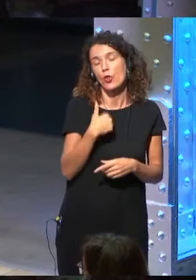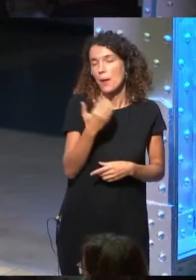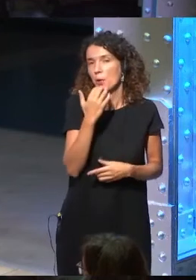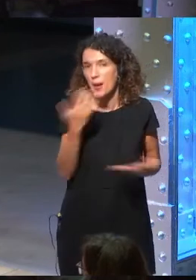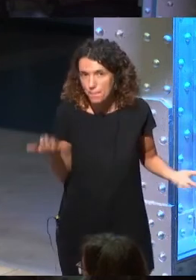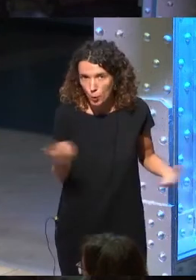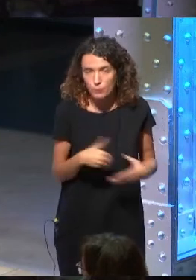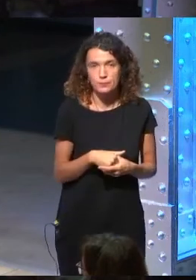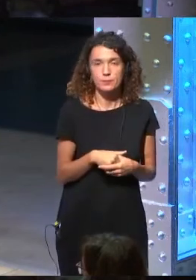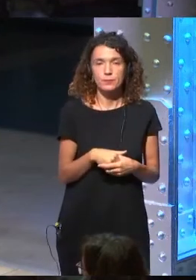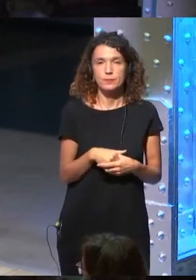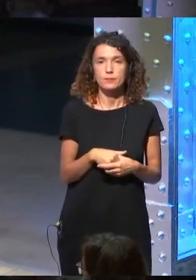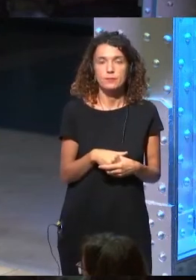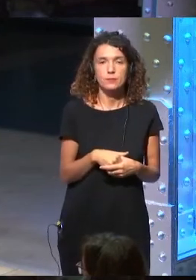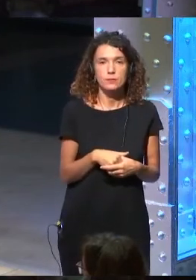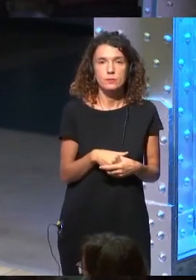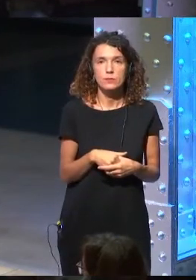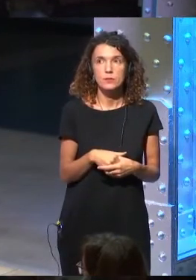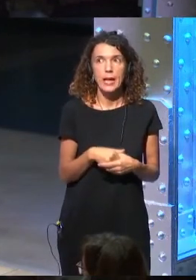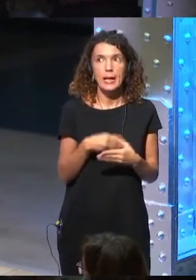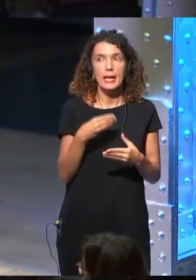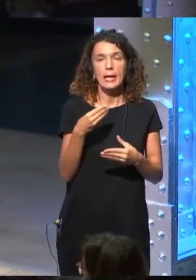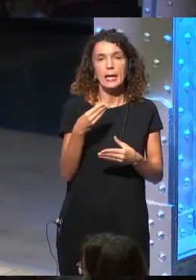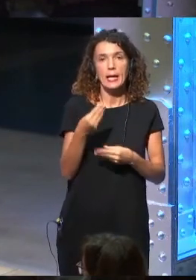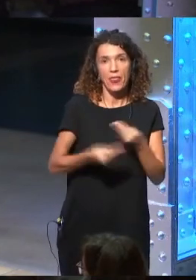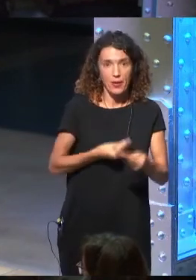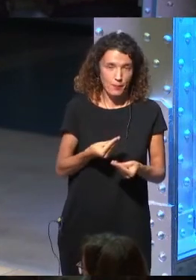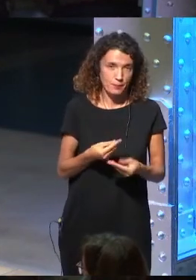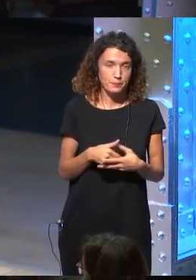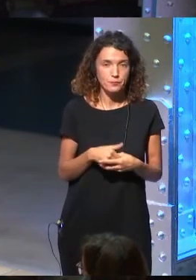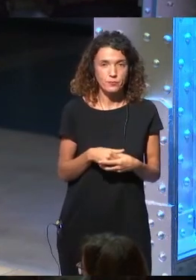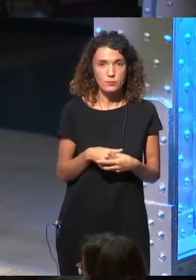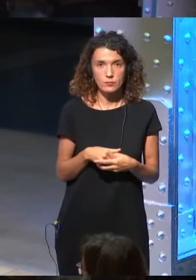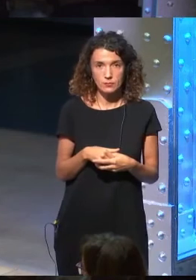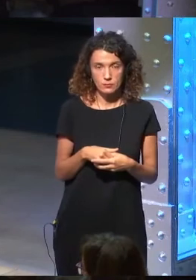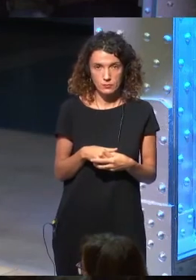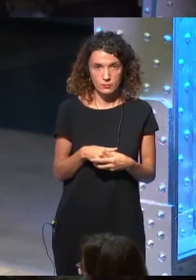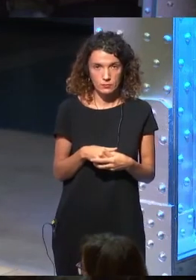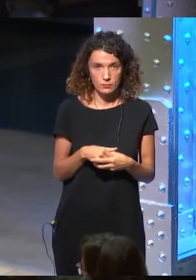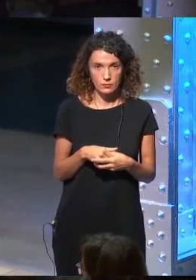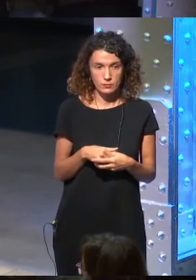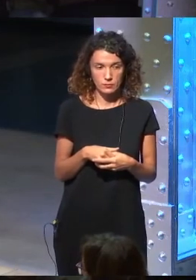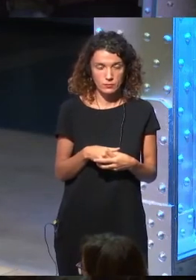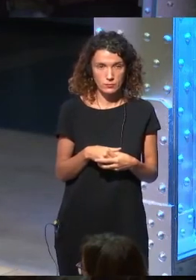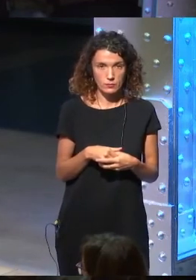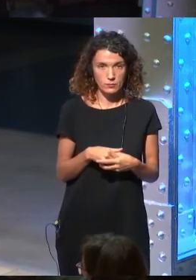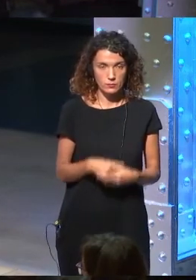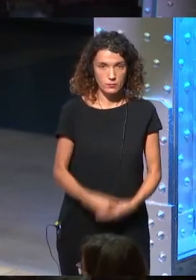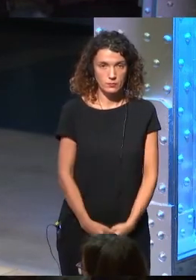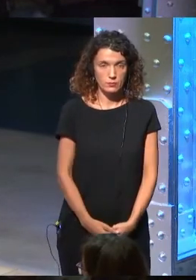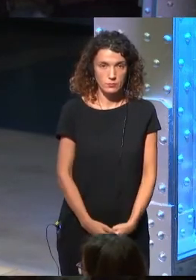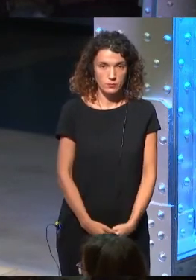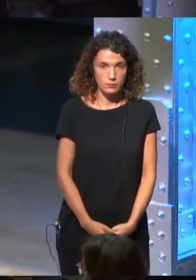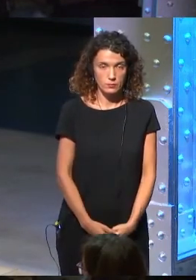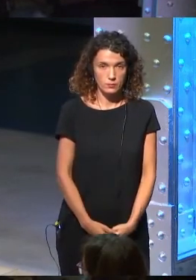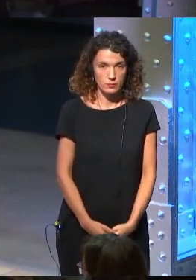that making a patchwork quilt is as good as Velázquez, and it's just that